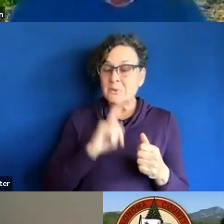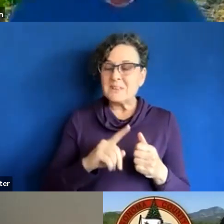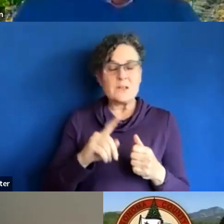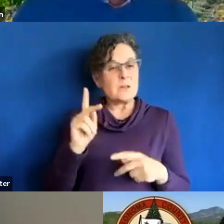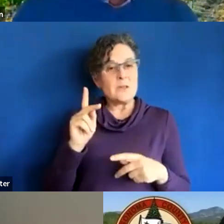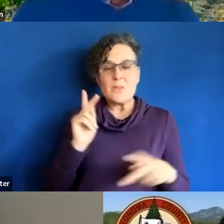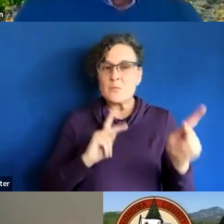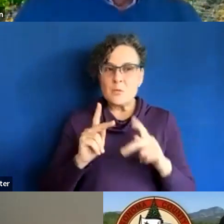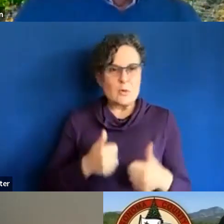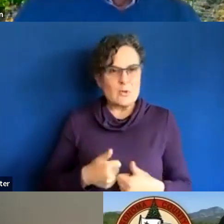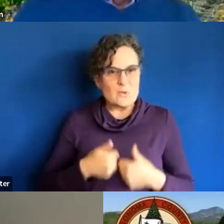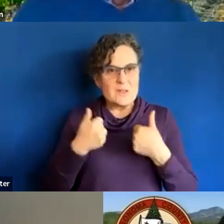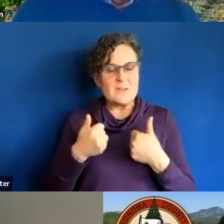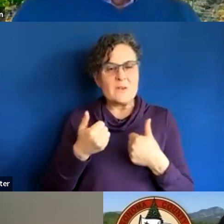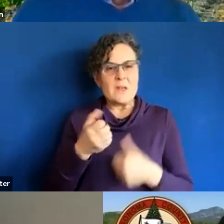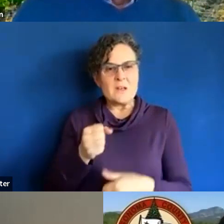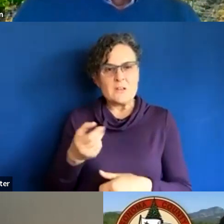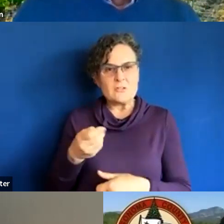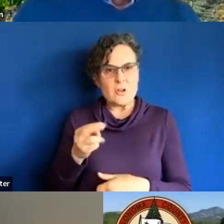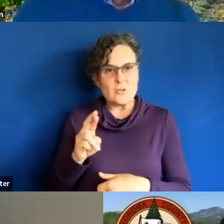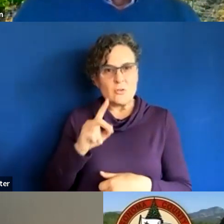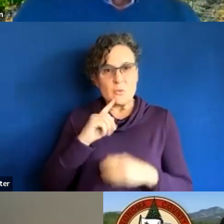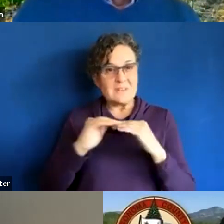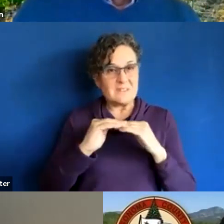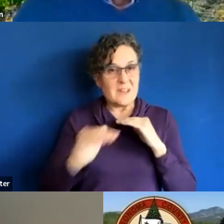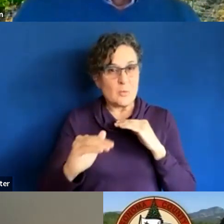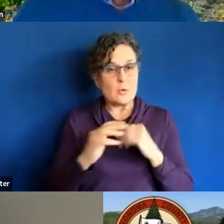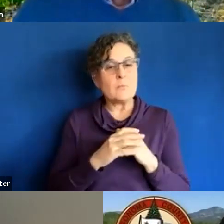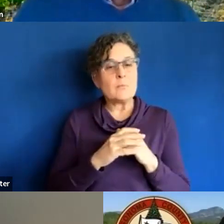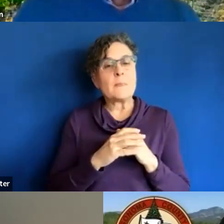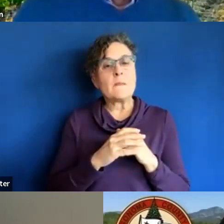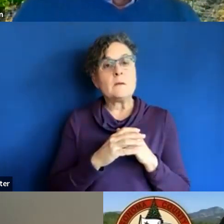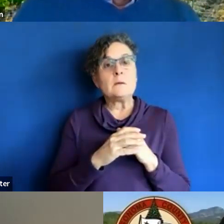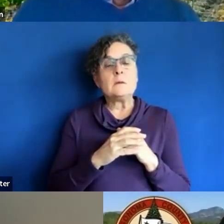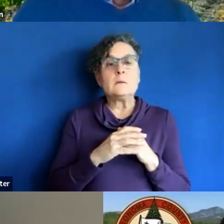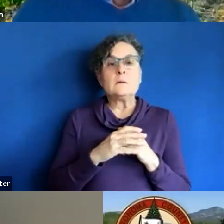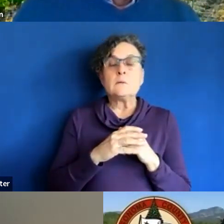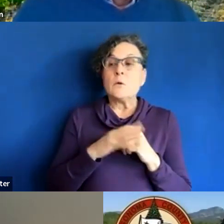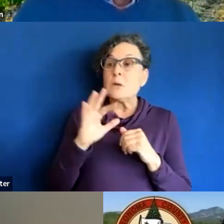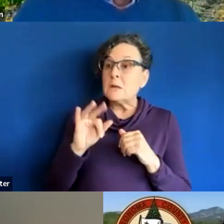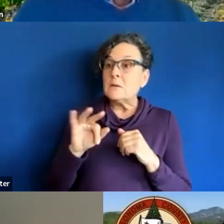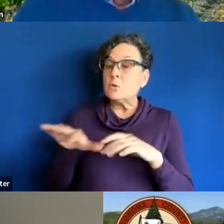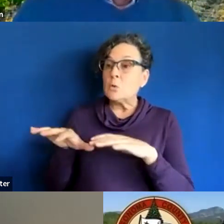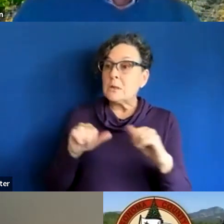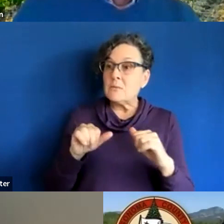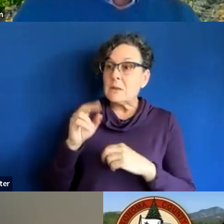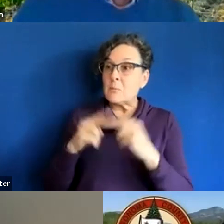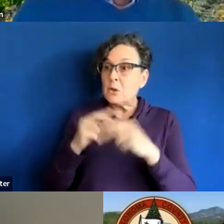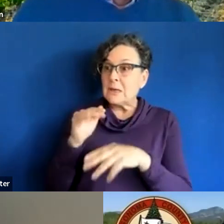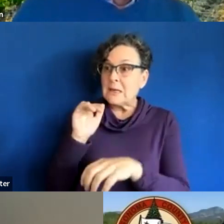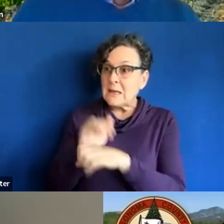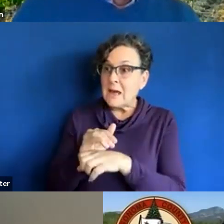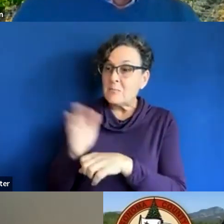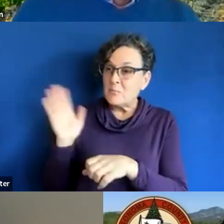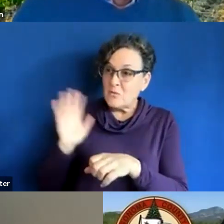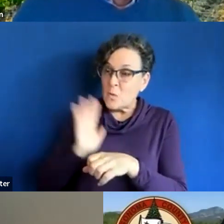don't change life. So if you were practicing safe practices to leave the building late at night before, you'll want to continue to do